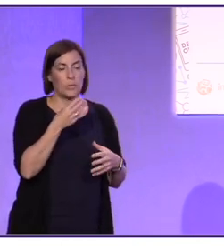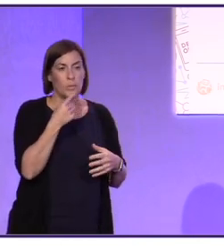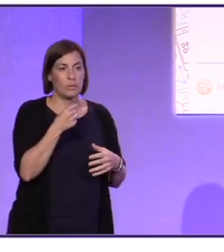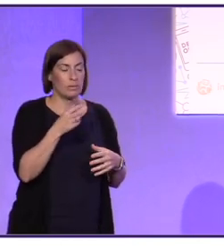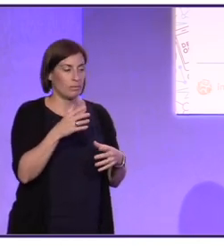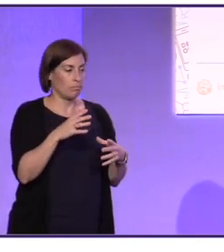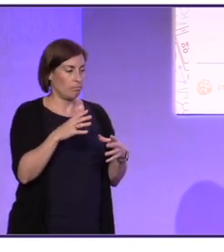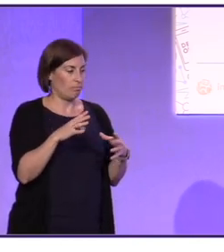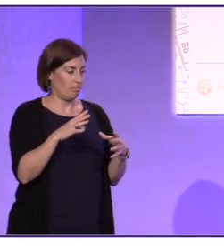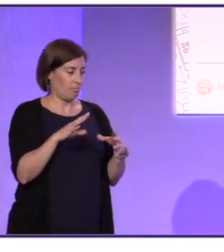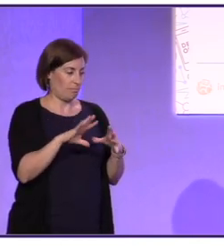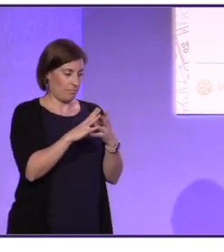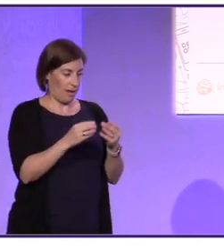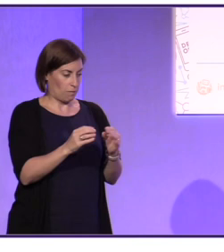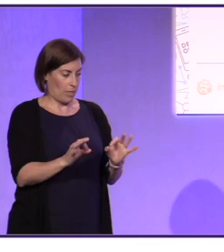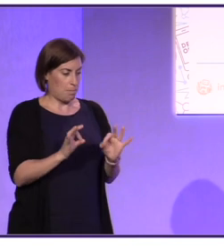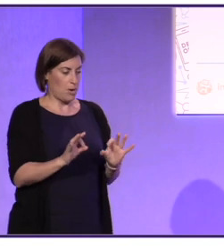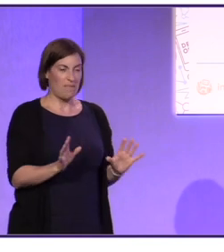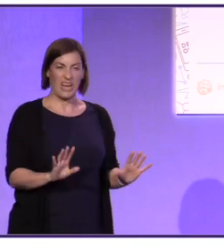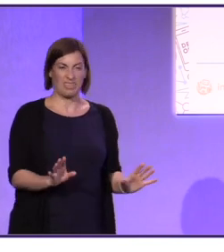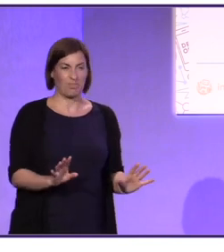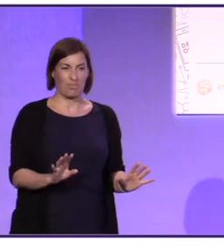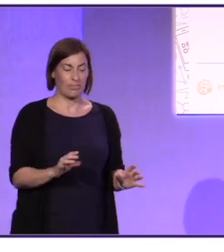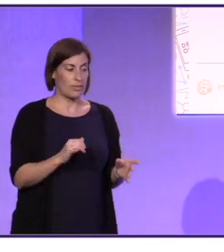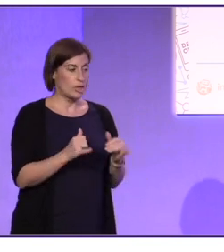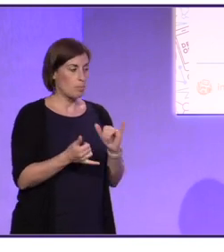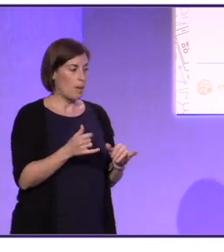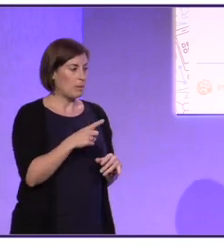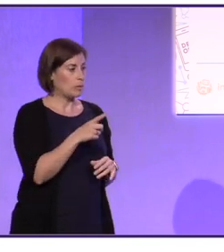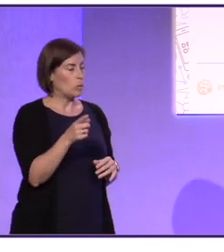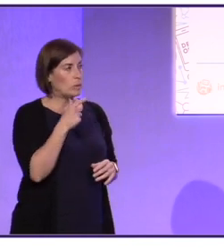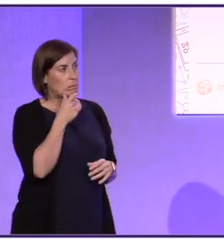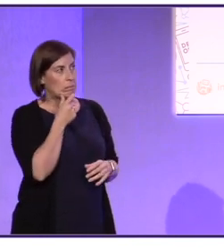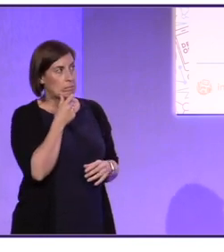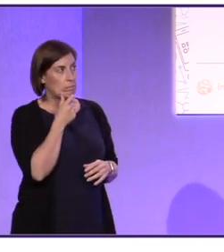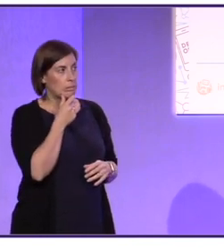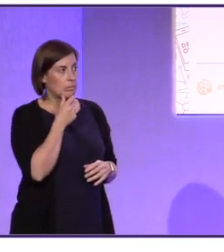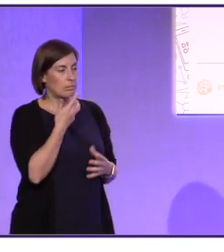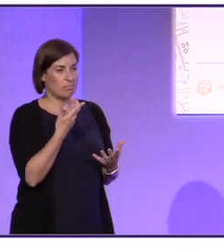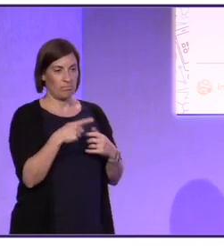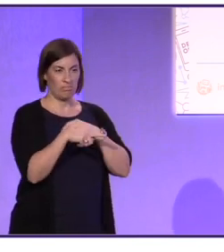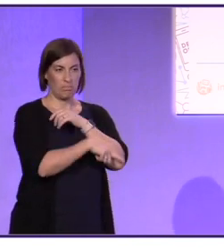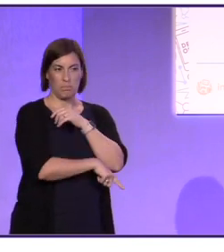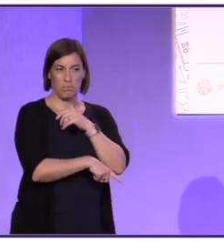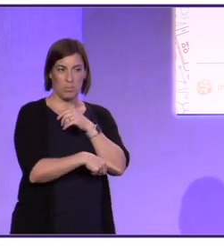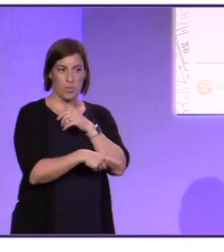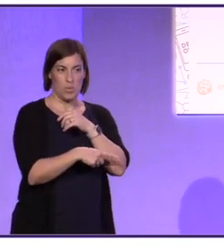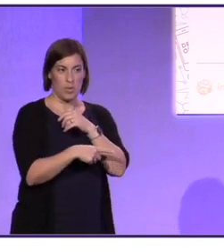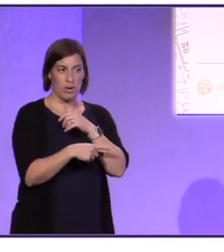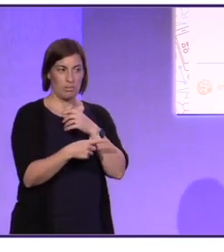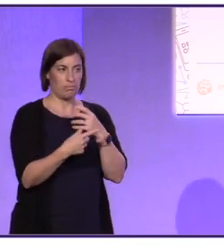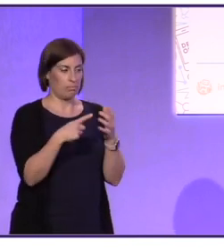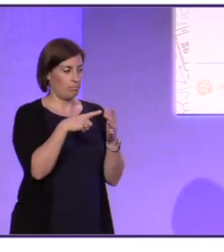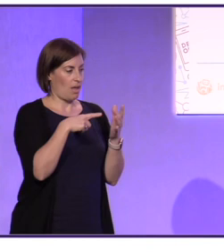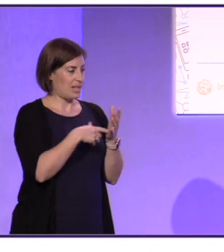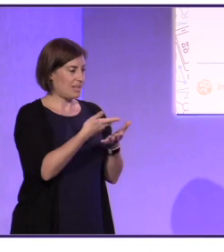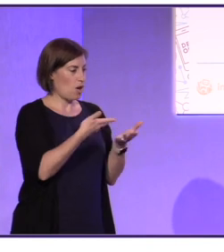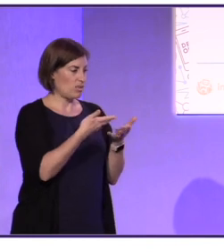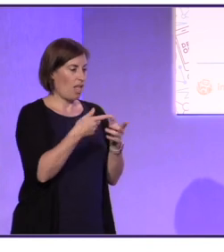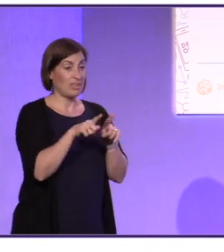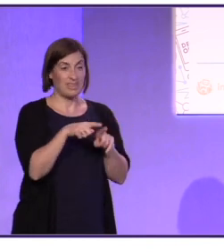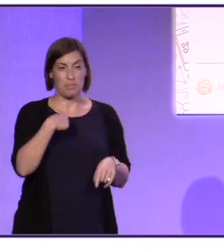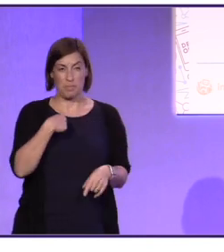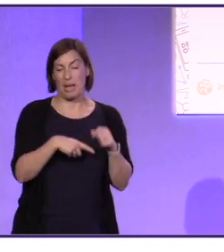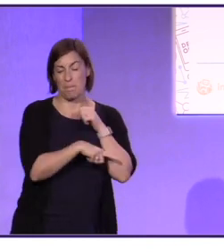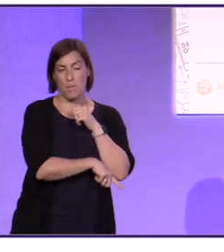perfect in this car. Maybe you are even a poor IT consultant like I am, and you buy